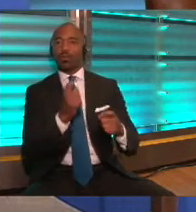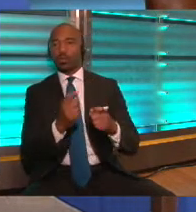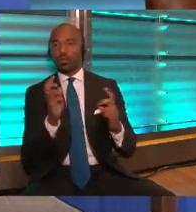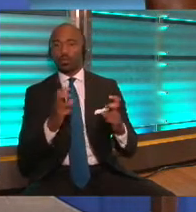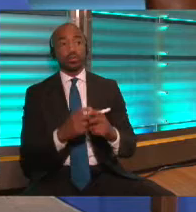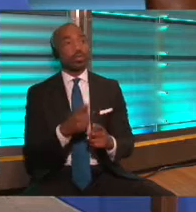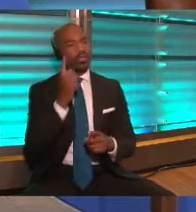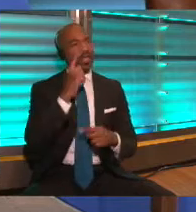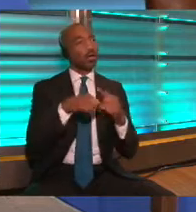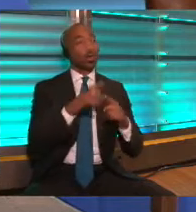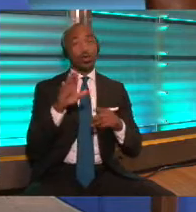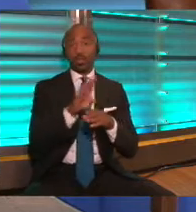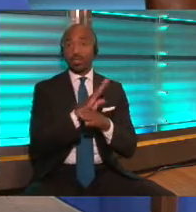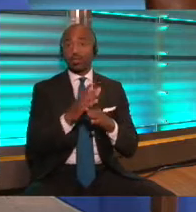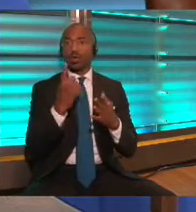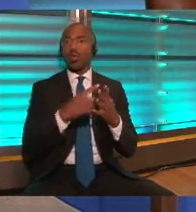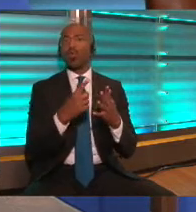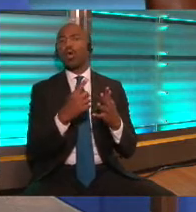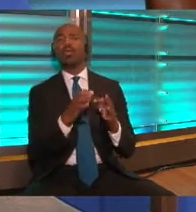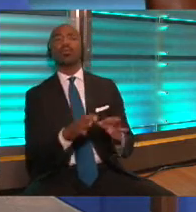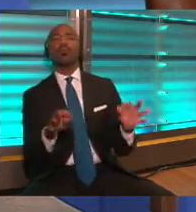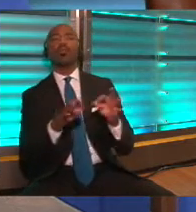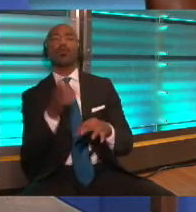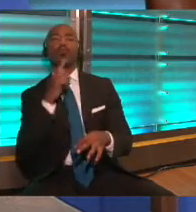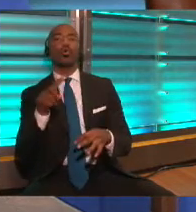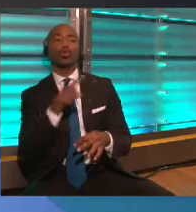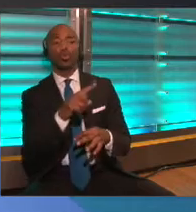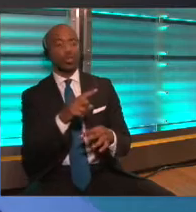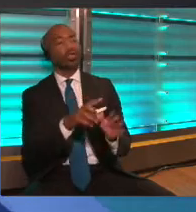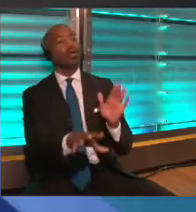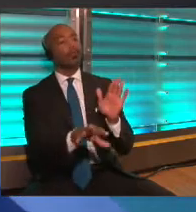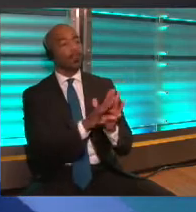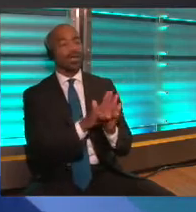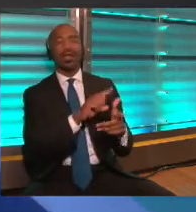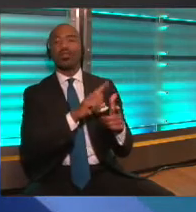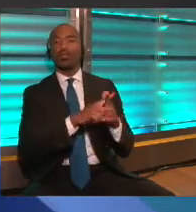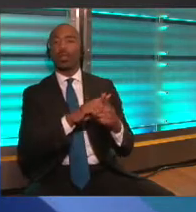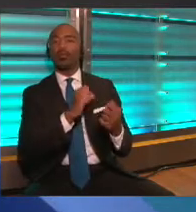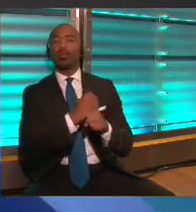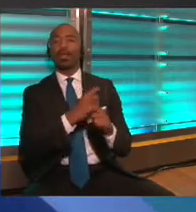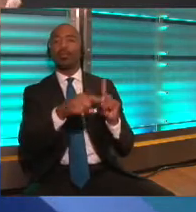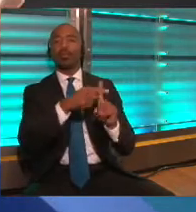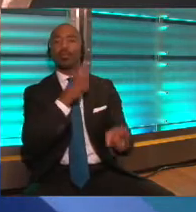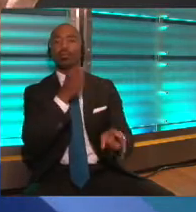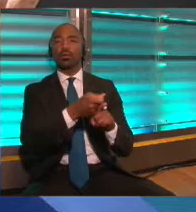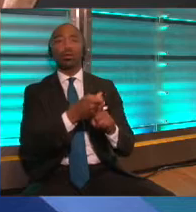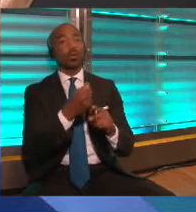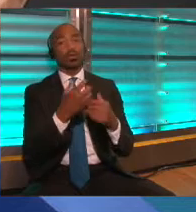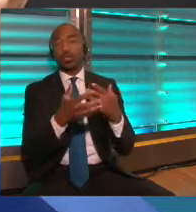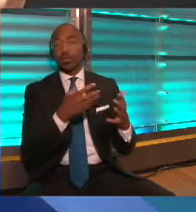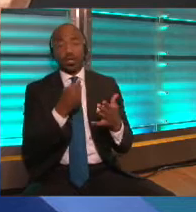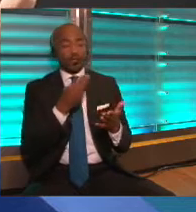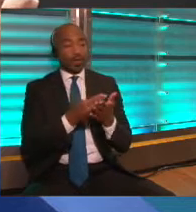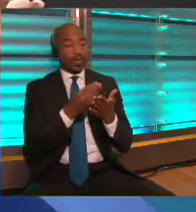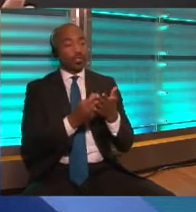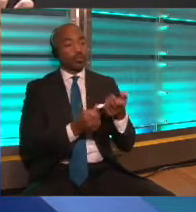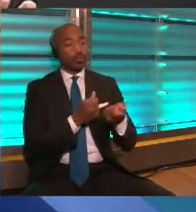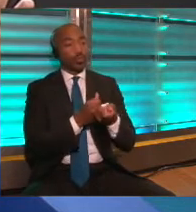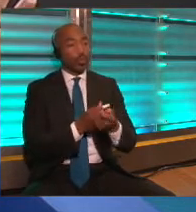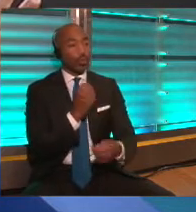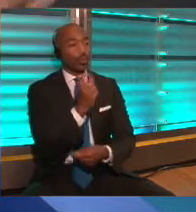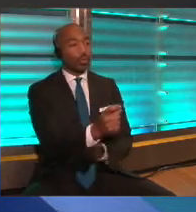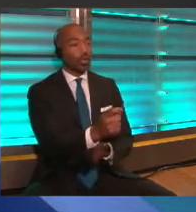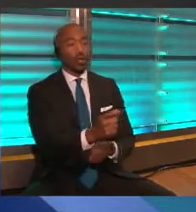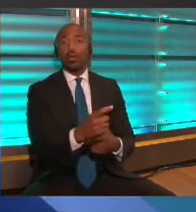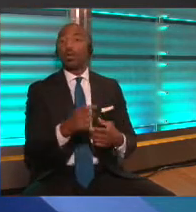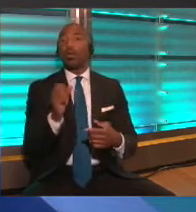are important to you and choose those and try to make an impact. For us, whether it's making a financial contribution to a cause that's important to